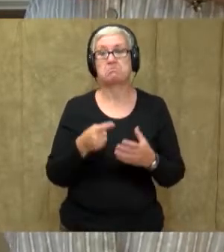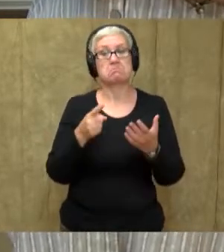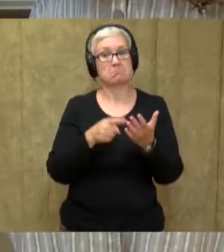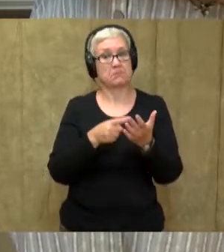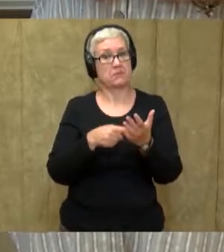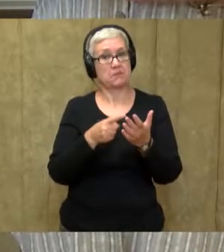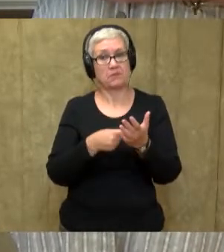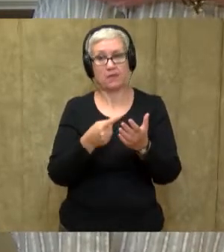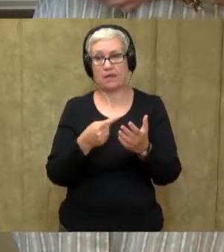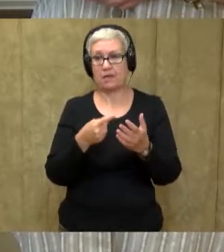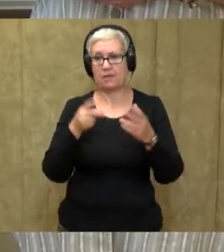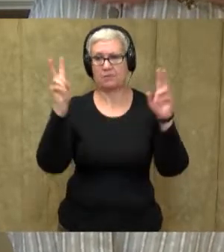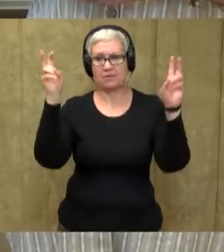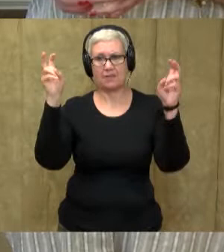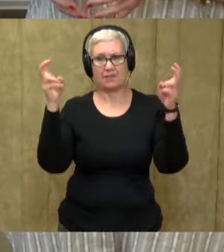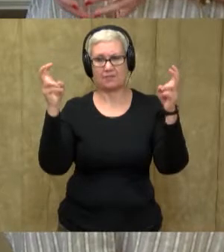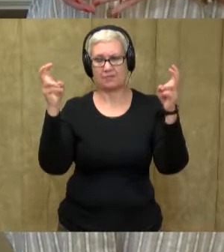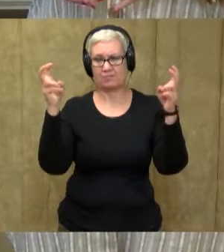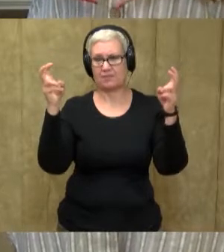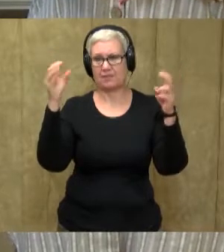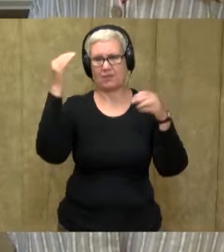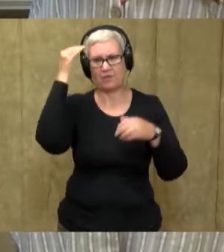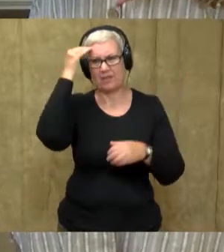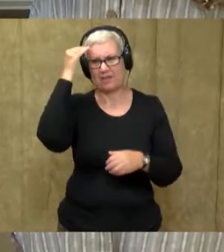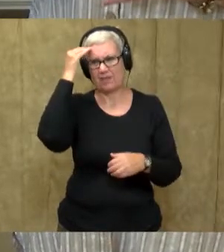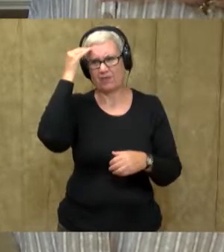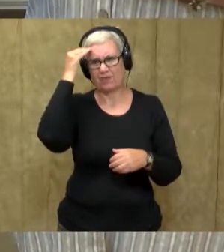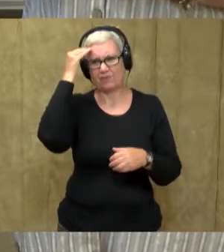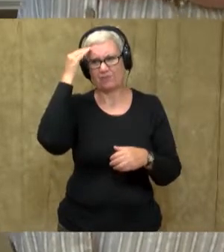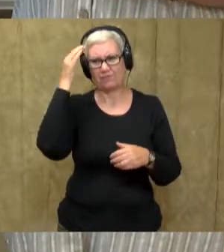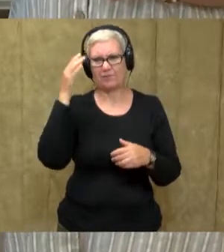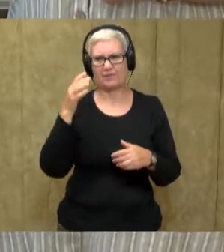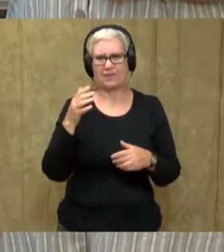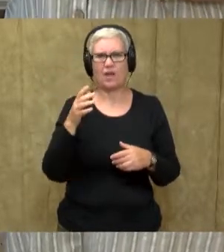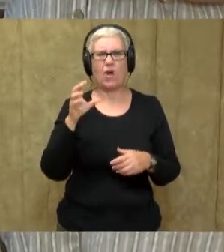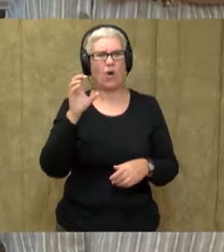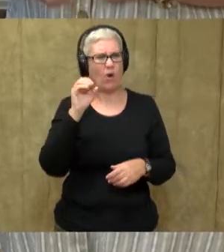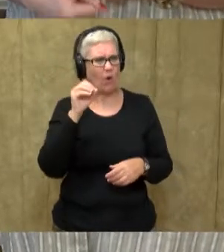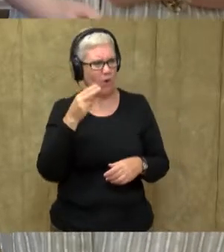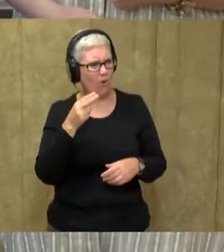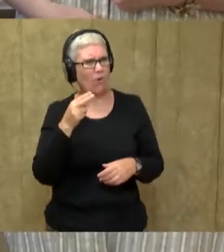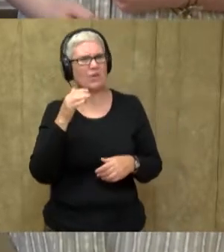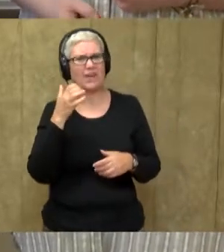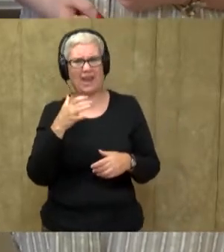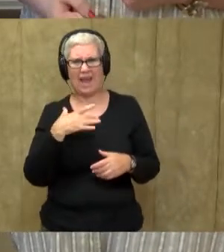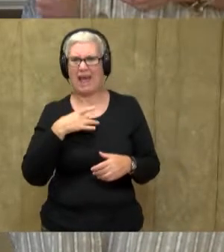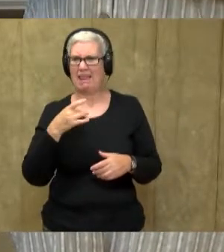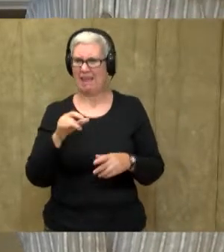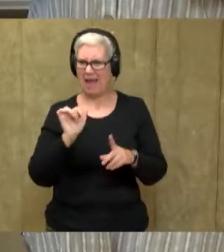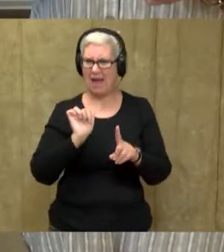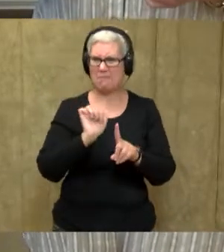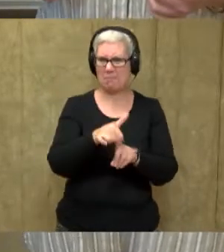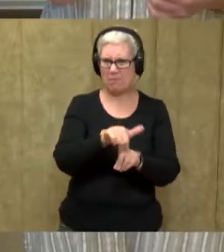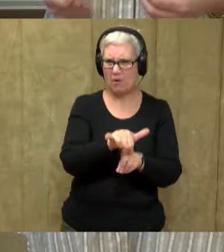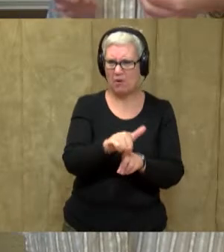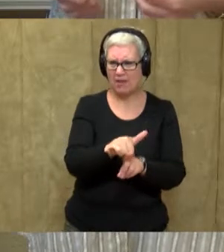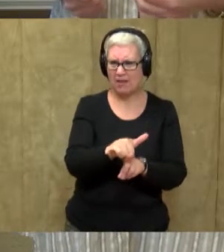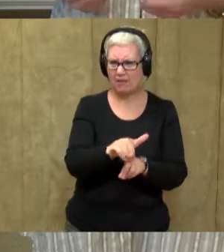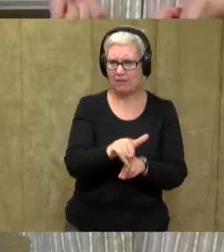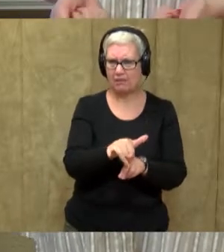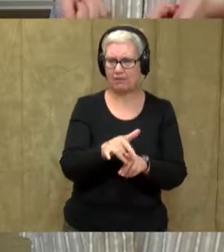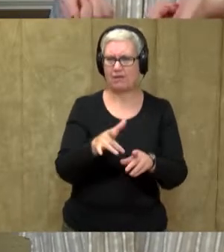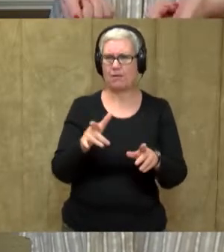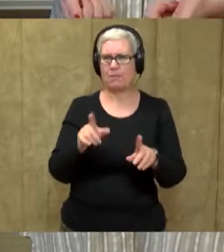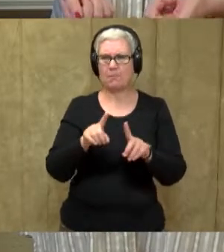there are topics that we know that no one really says, oh yeah, I'm pro-bullying, but we know bullying